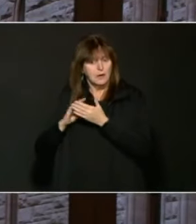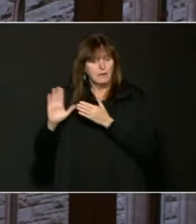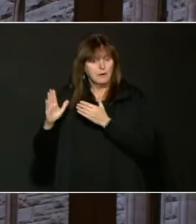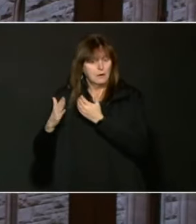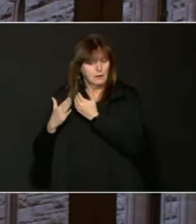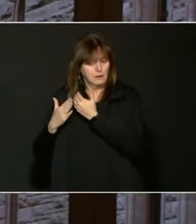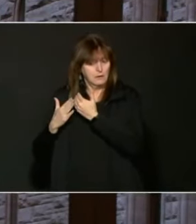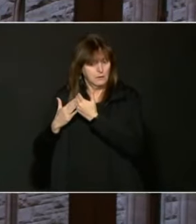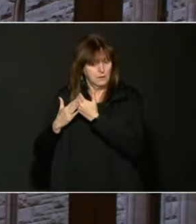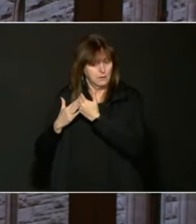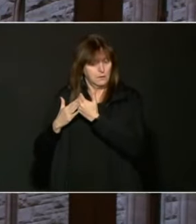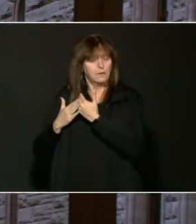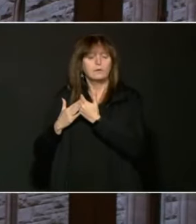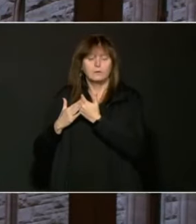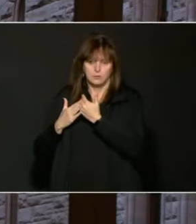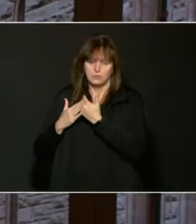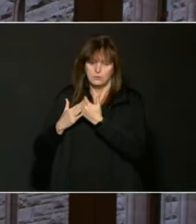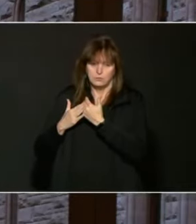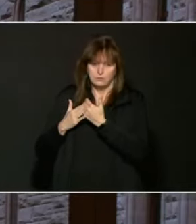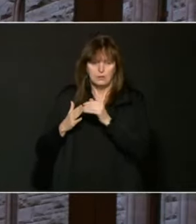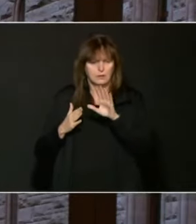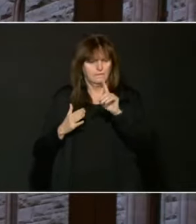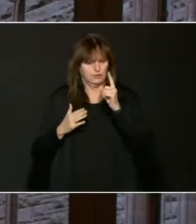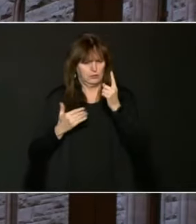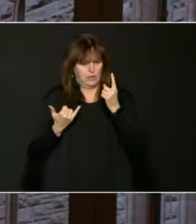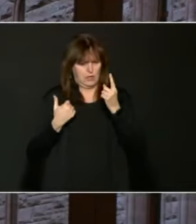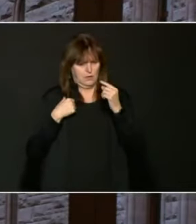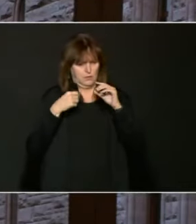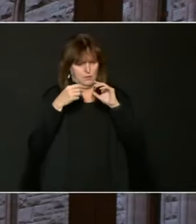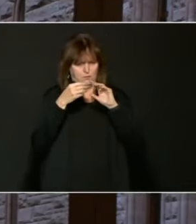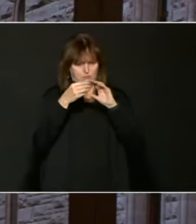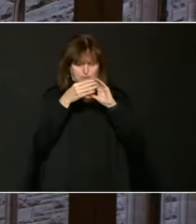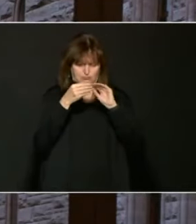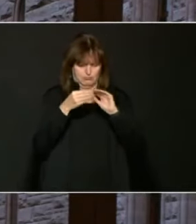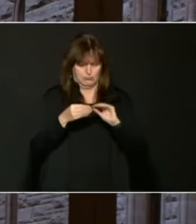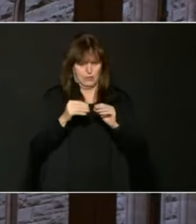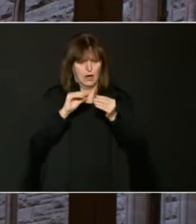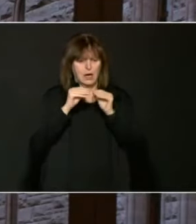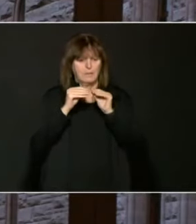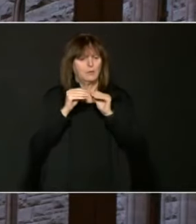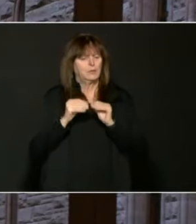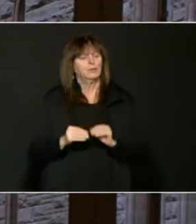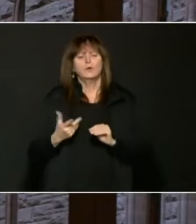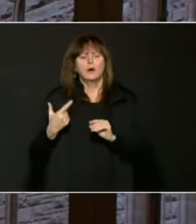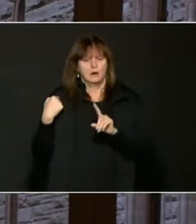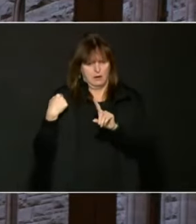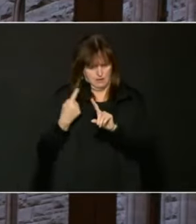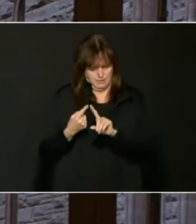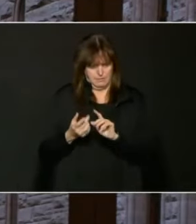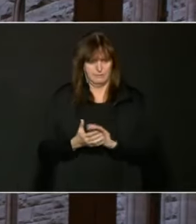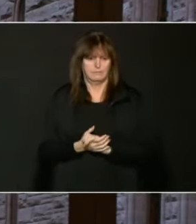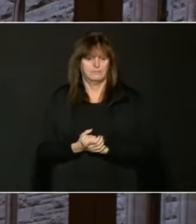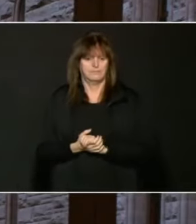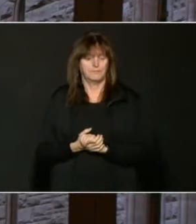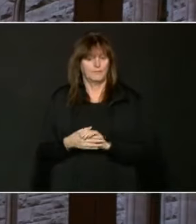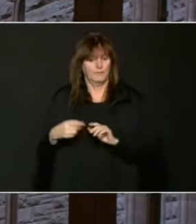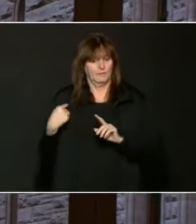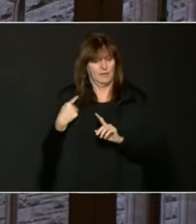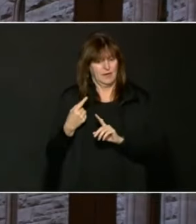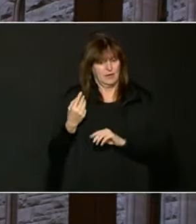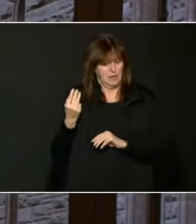on that in a moment. Let's look at the numbers over the last while. Since last update on Monday, we had an